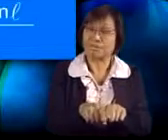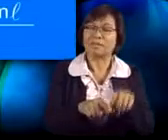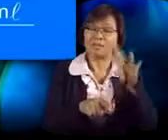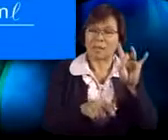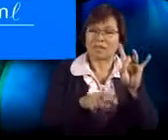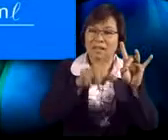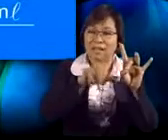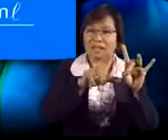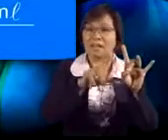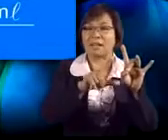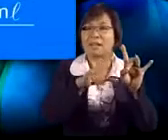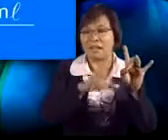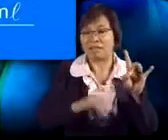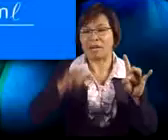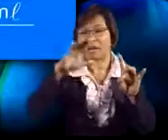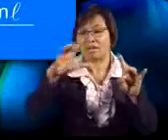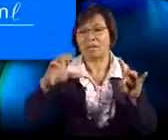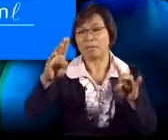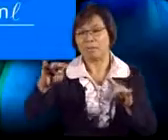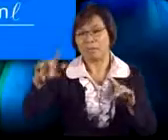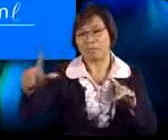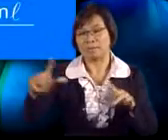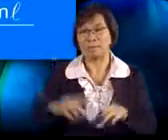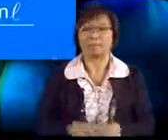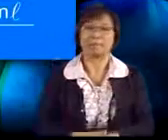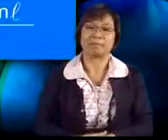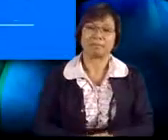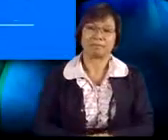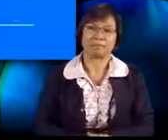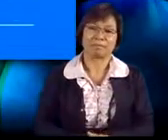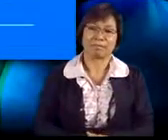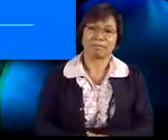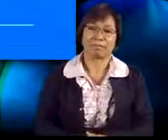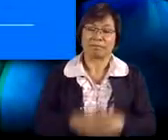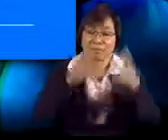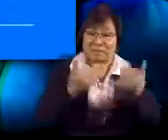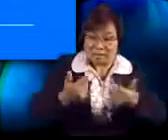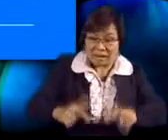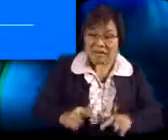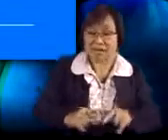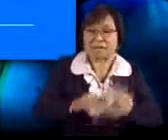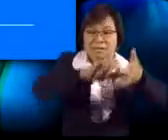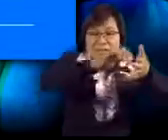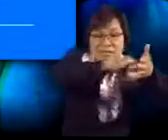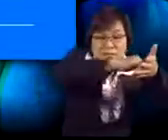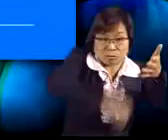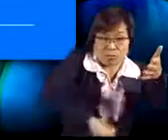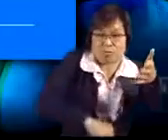8 liters and 500 milliliters. Now let's subtract